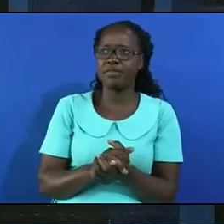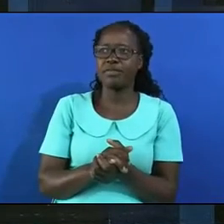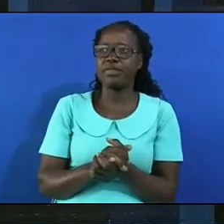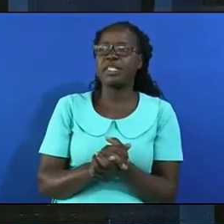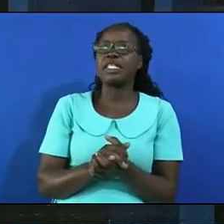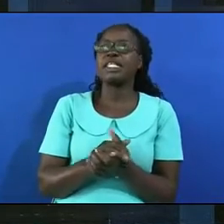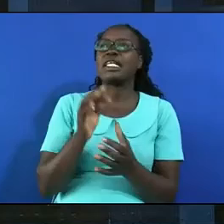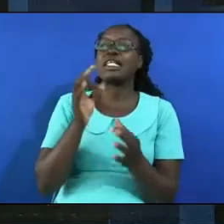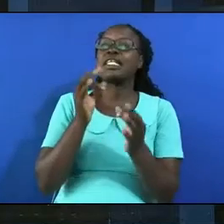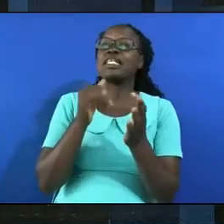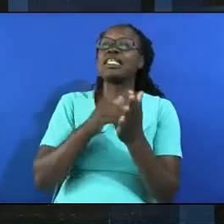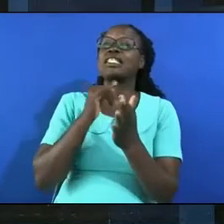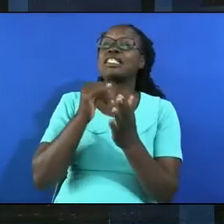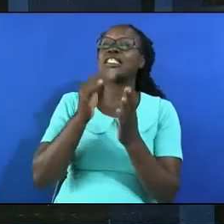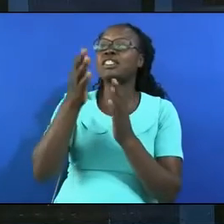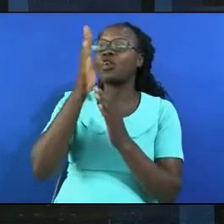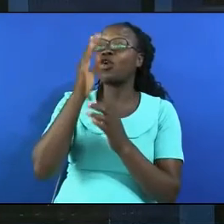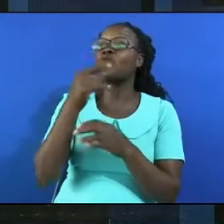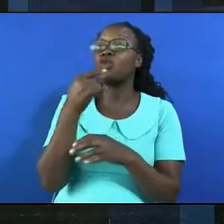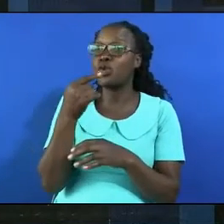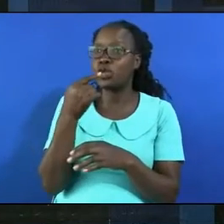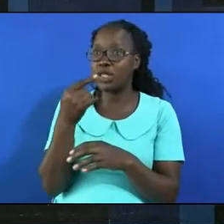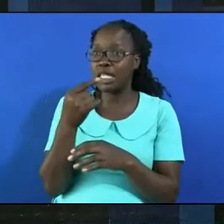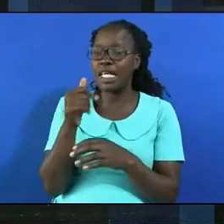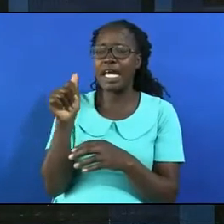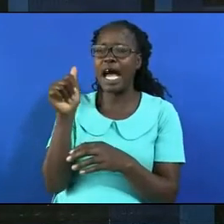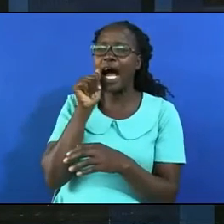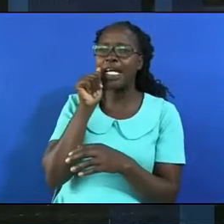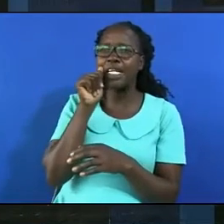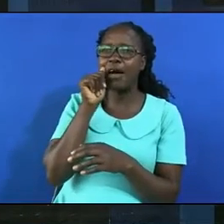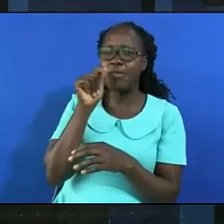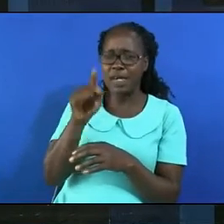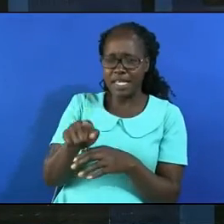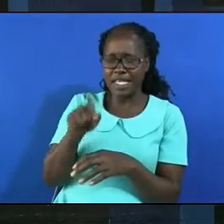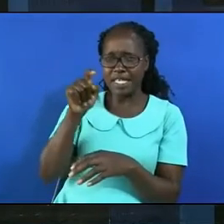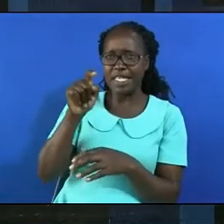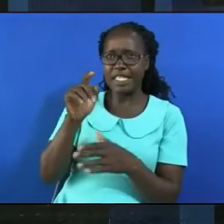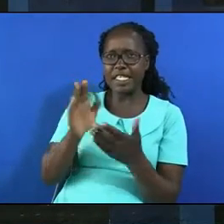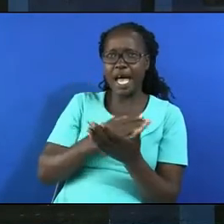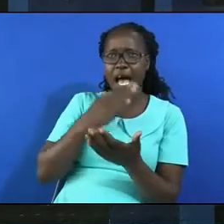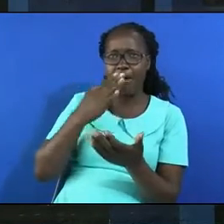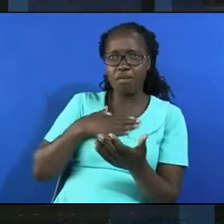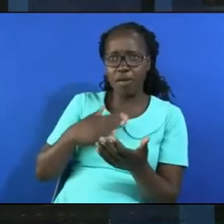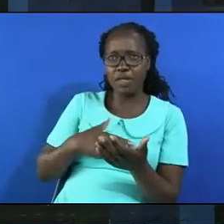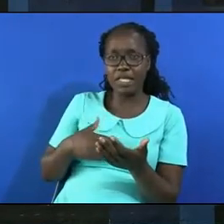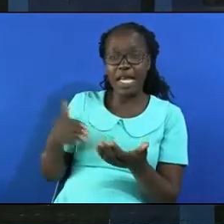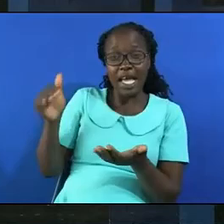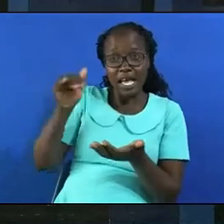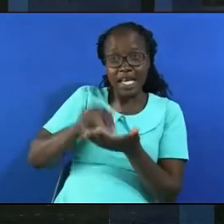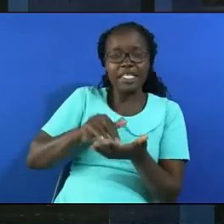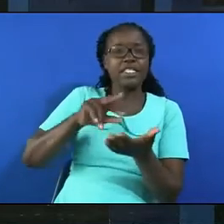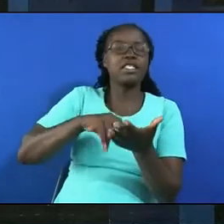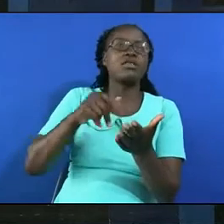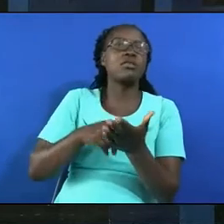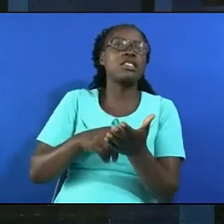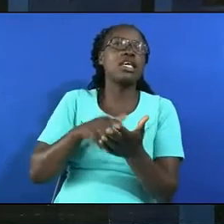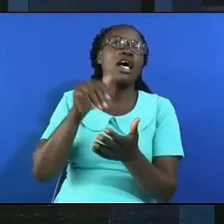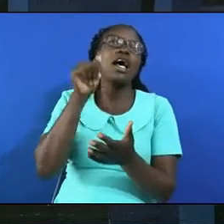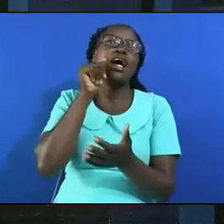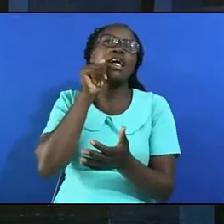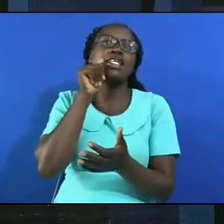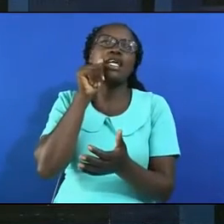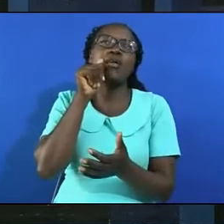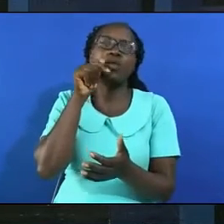is God who said that Adam needs somebody else. That means Adam